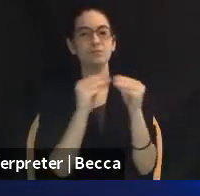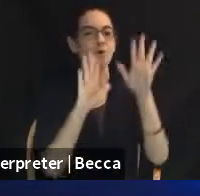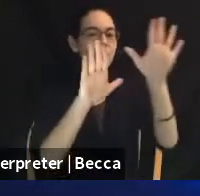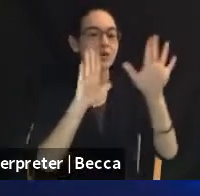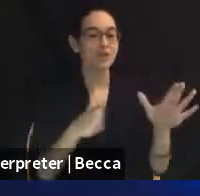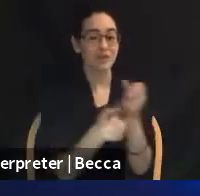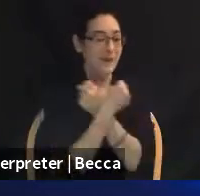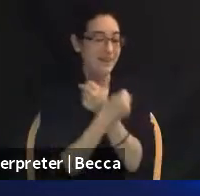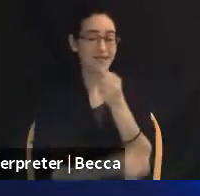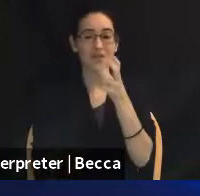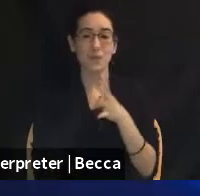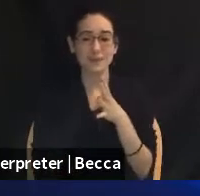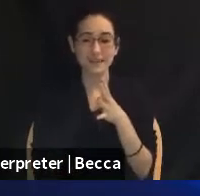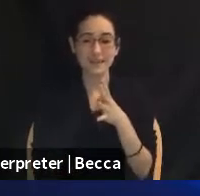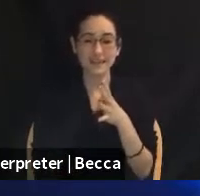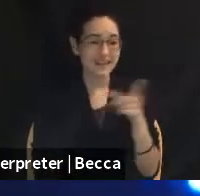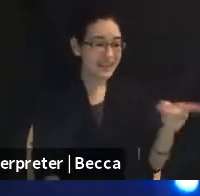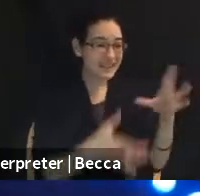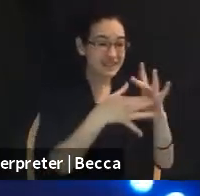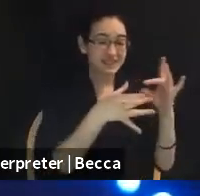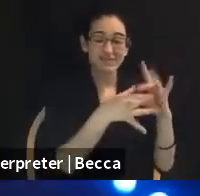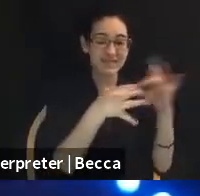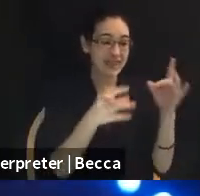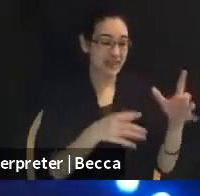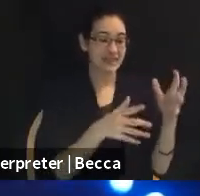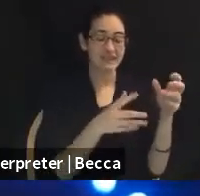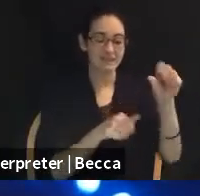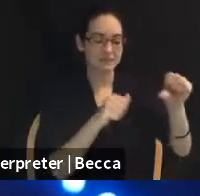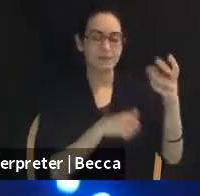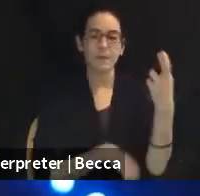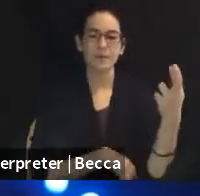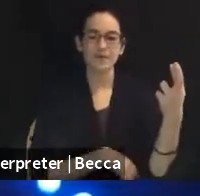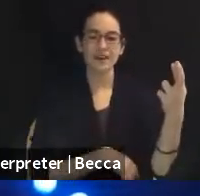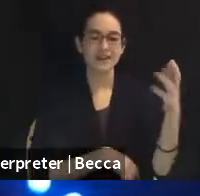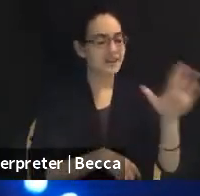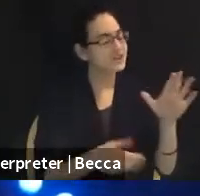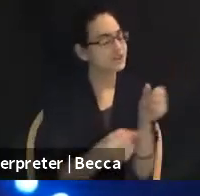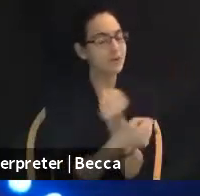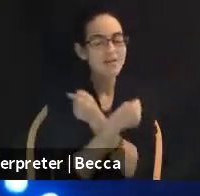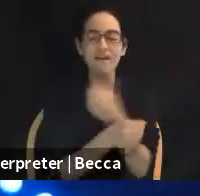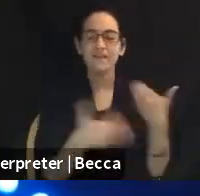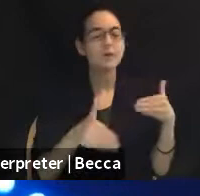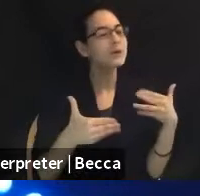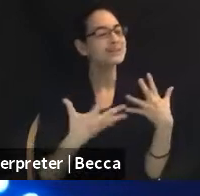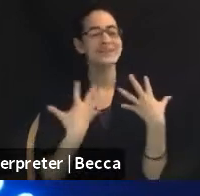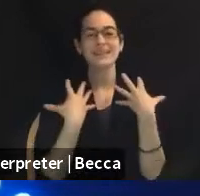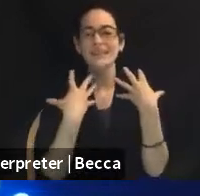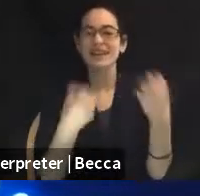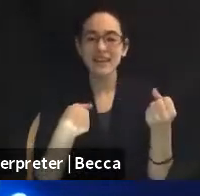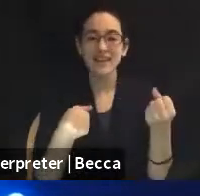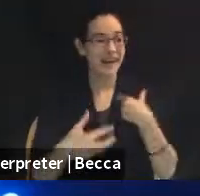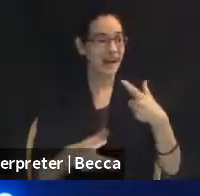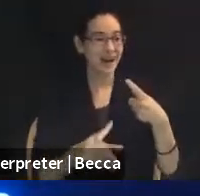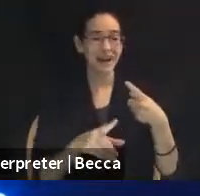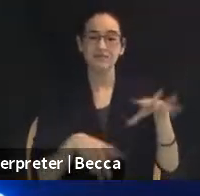Wow. He's telling his best friend, the love you give me is so healing and so needed. I find strength. I